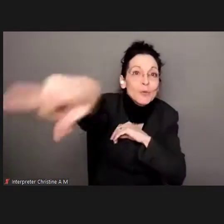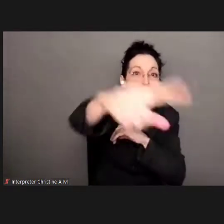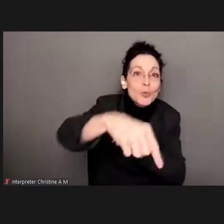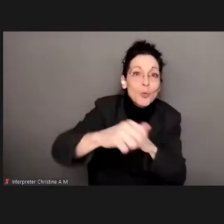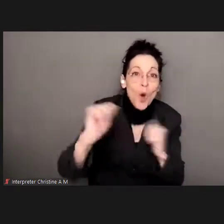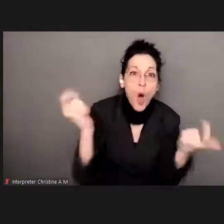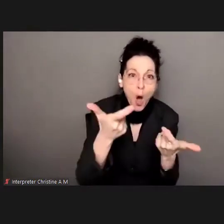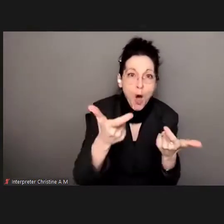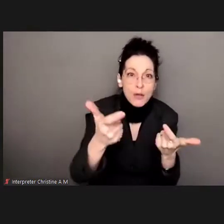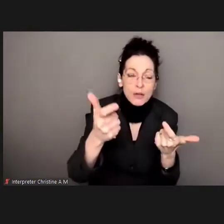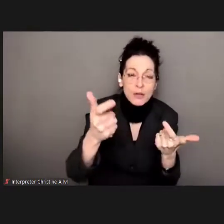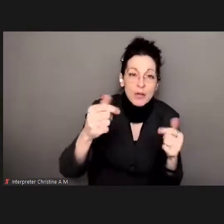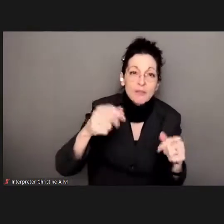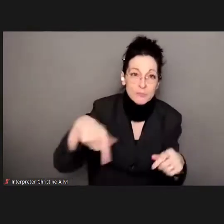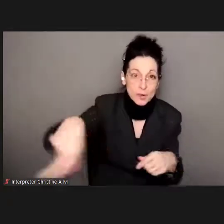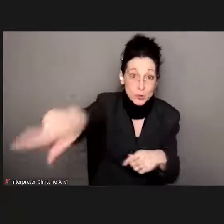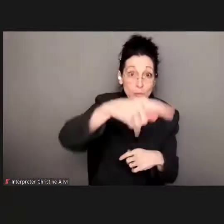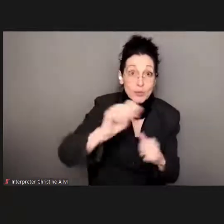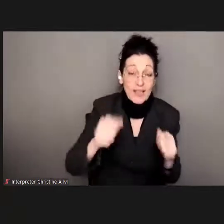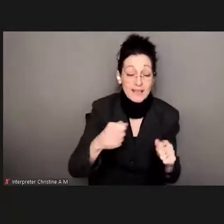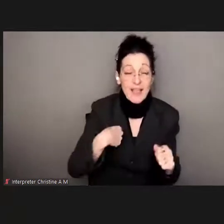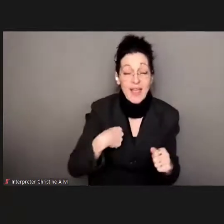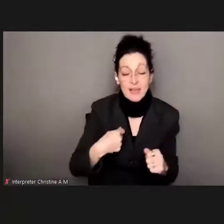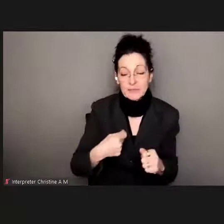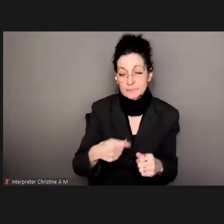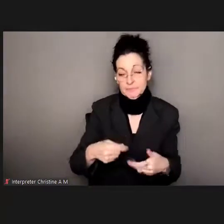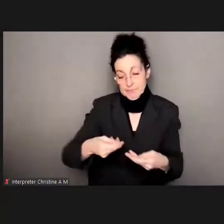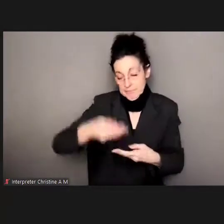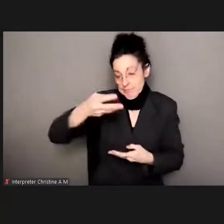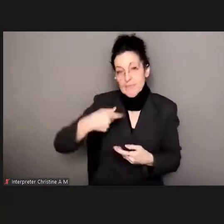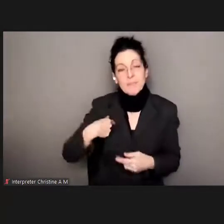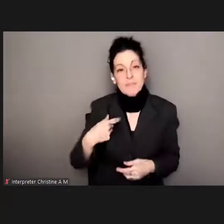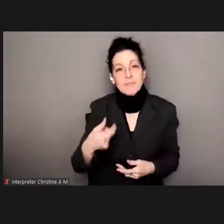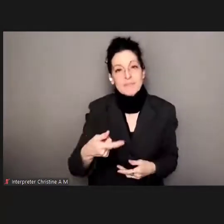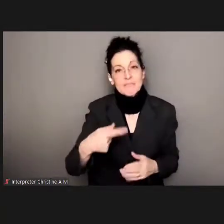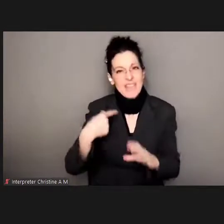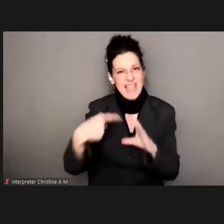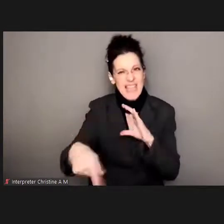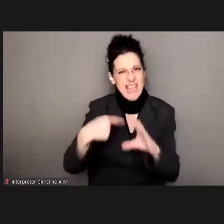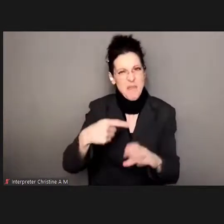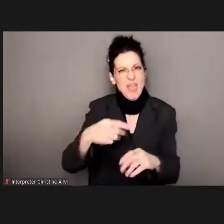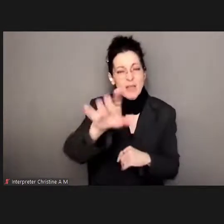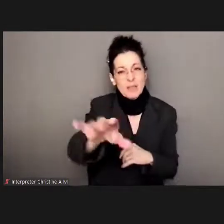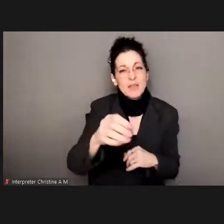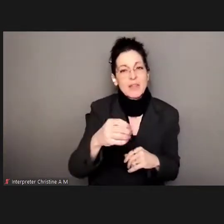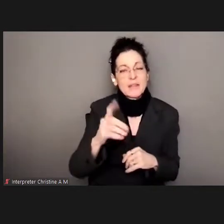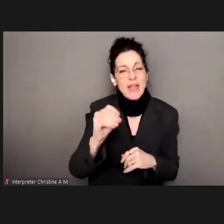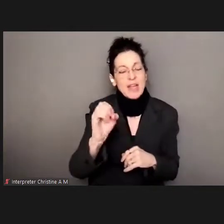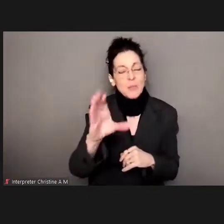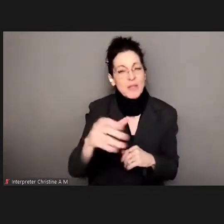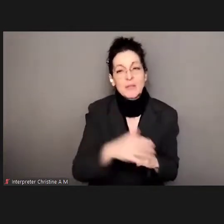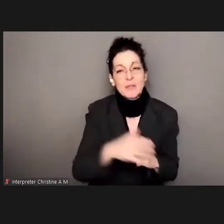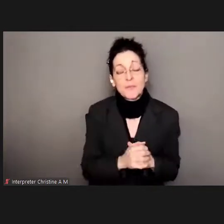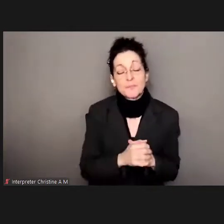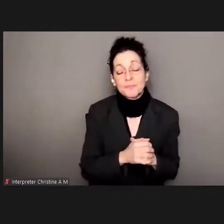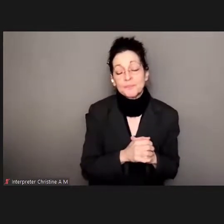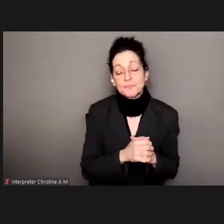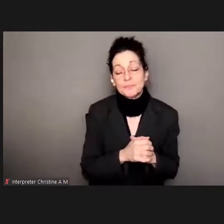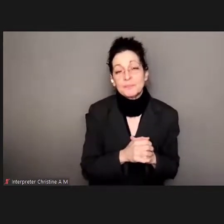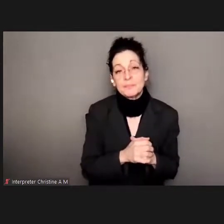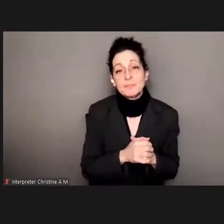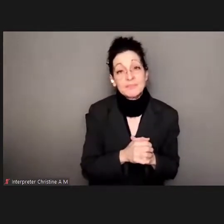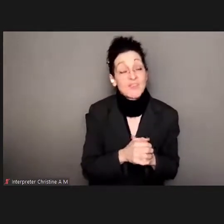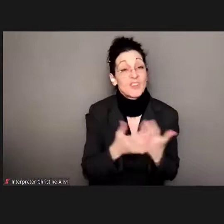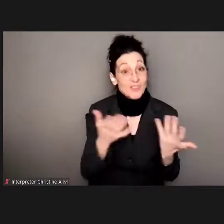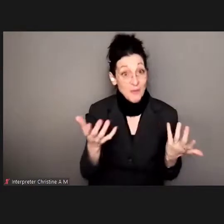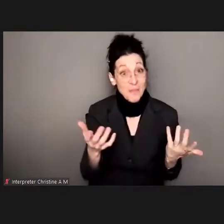you. And meanwhile, I do have it here so I can screen share. Yay, thank you. And do go ahead and share that. And